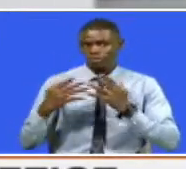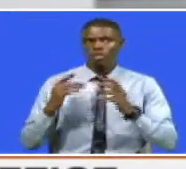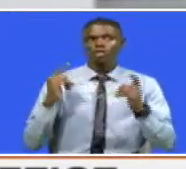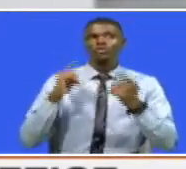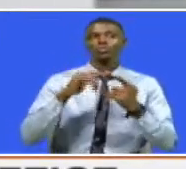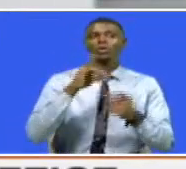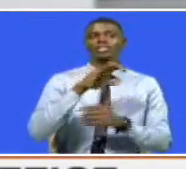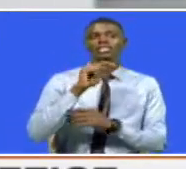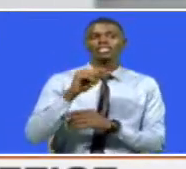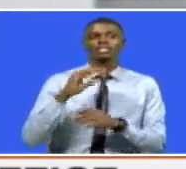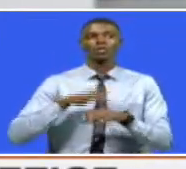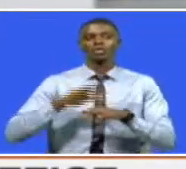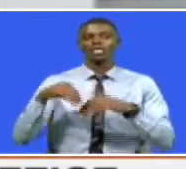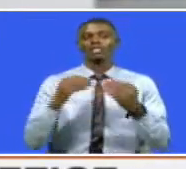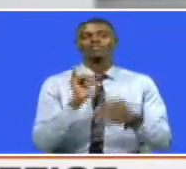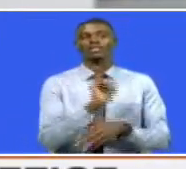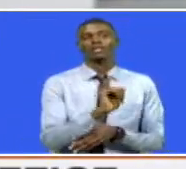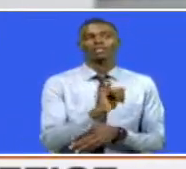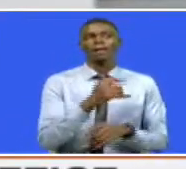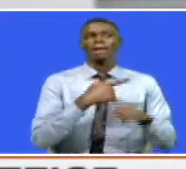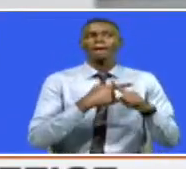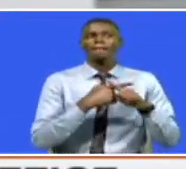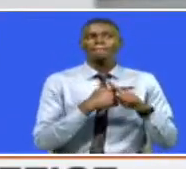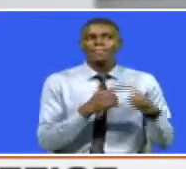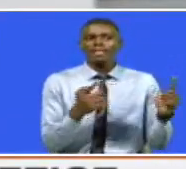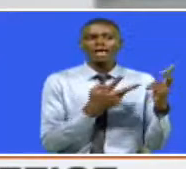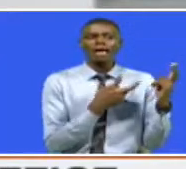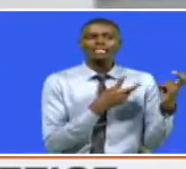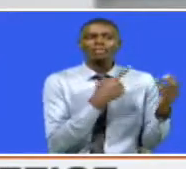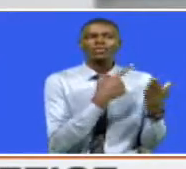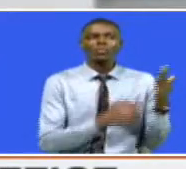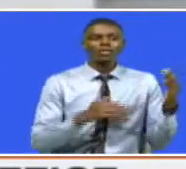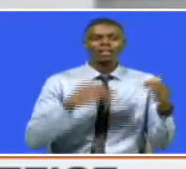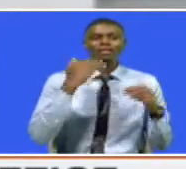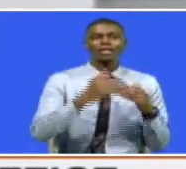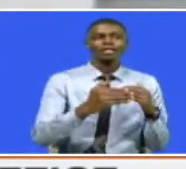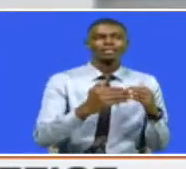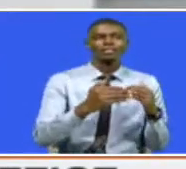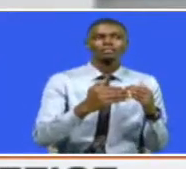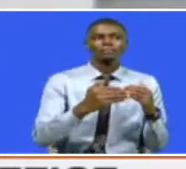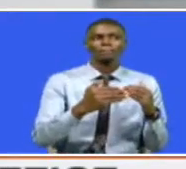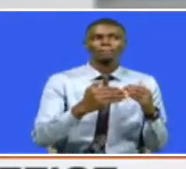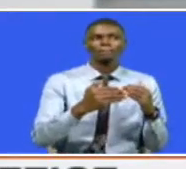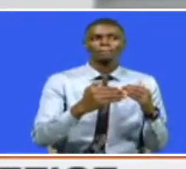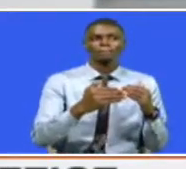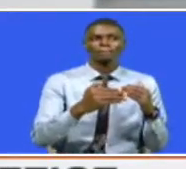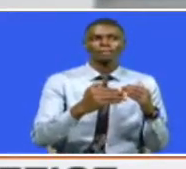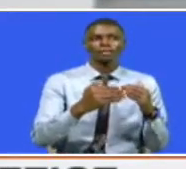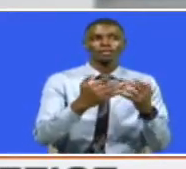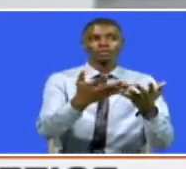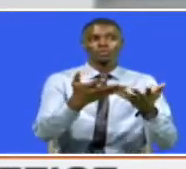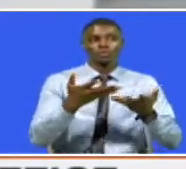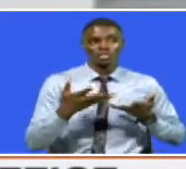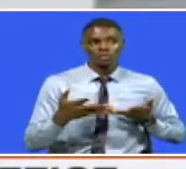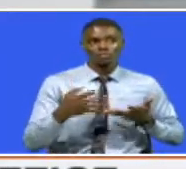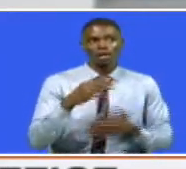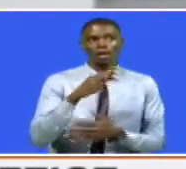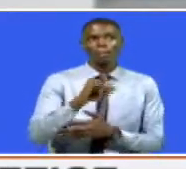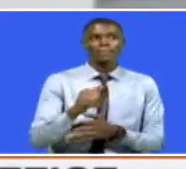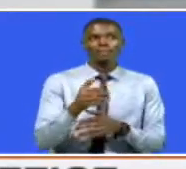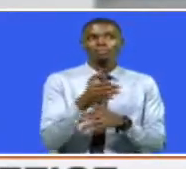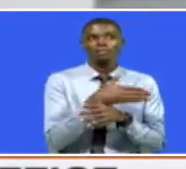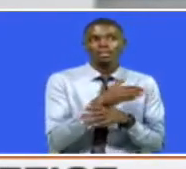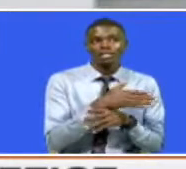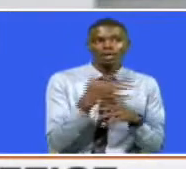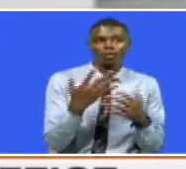ICT yeah. on delivering on this. Yeah. But what exactly should we expect in the next, what should you have expected to receive by Thursday?